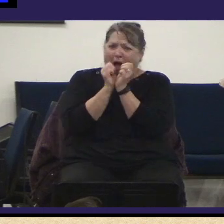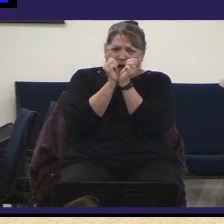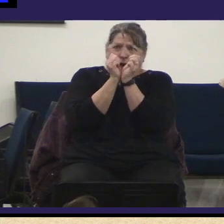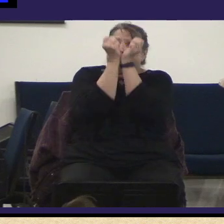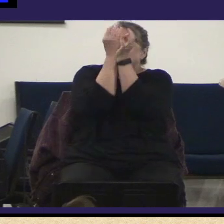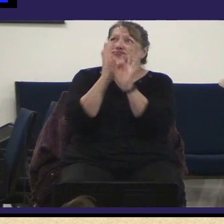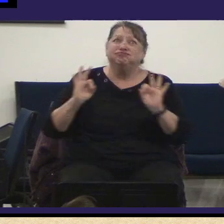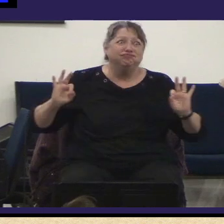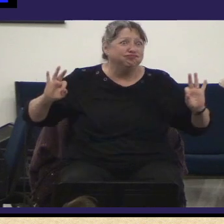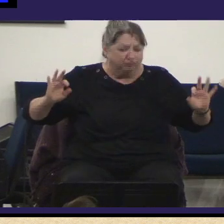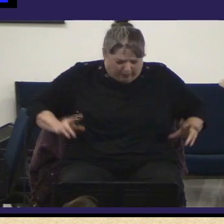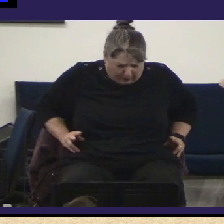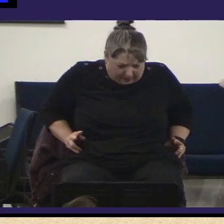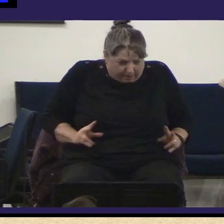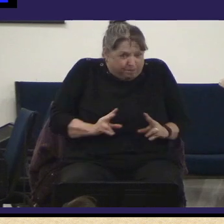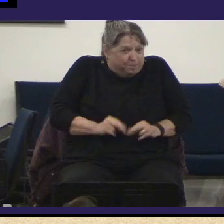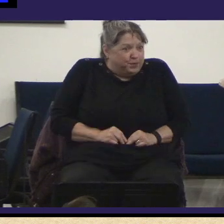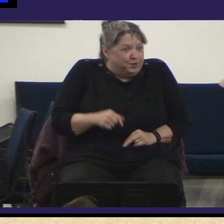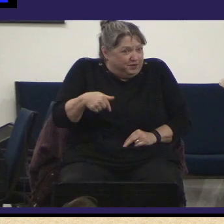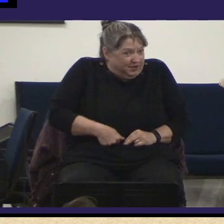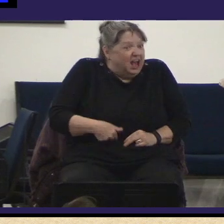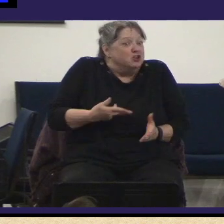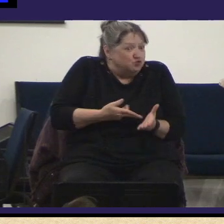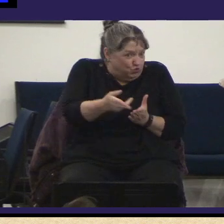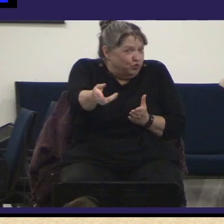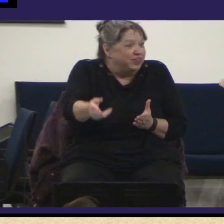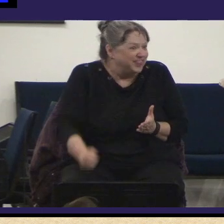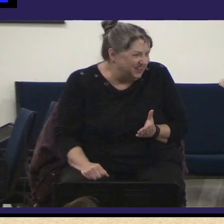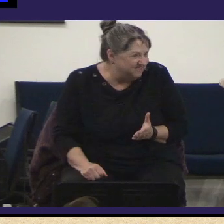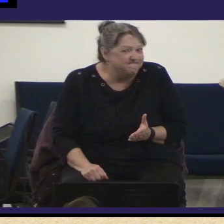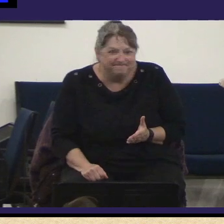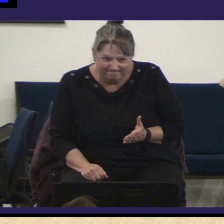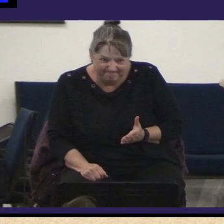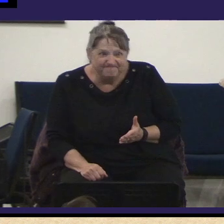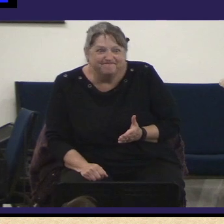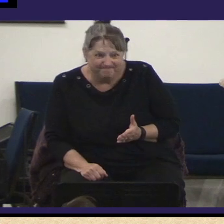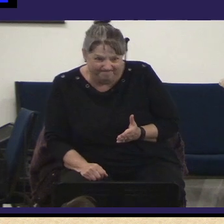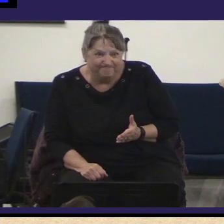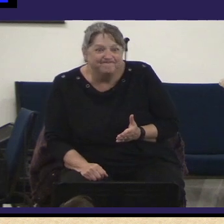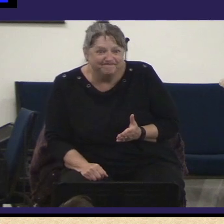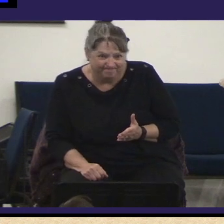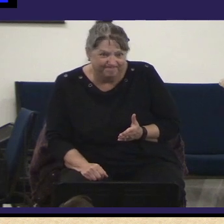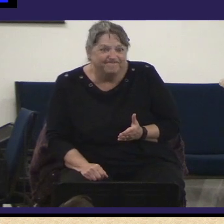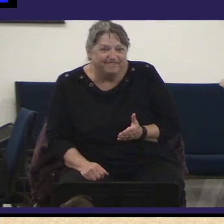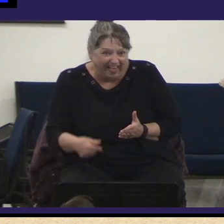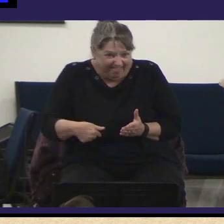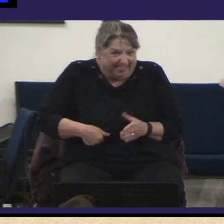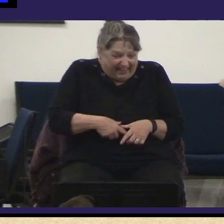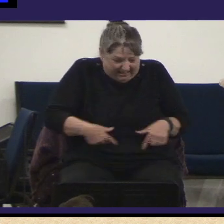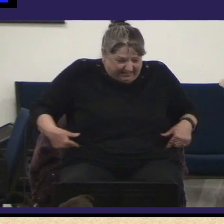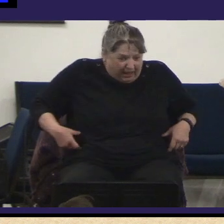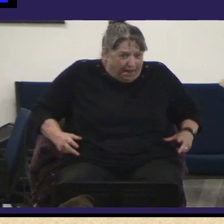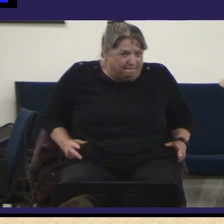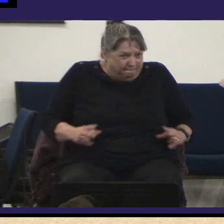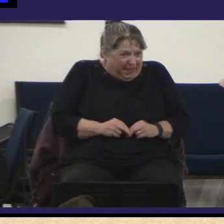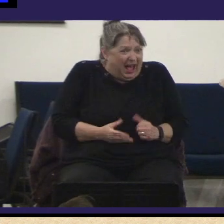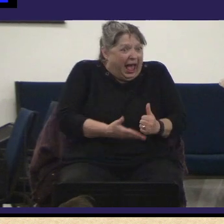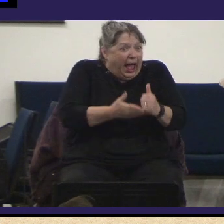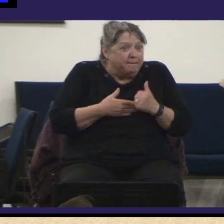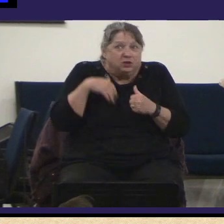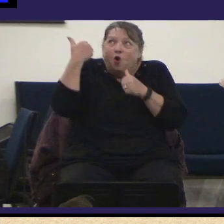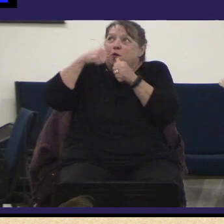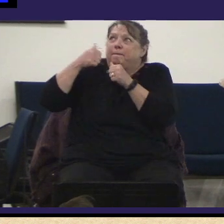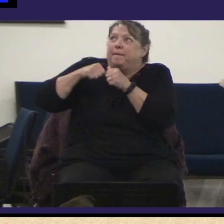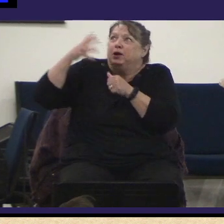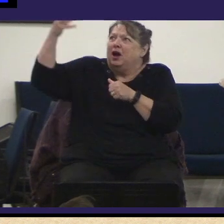that belt of truth buckled around your waist, and that belt of truth that is buckled around your waist is a constant reminder of the